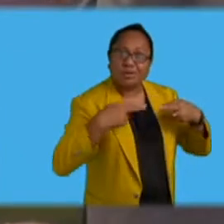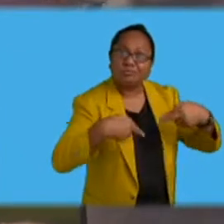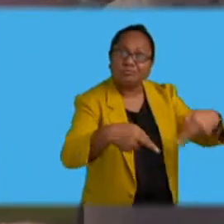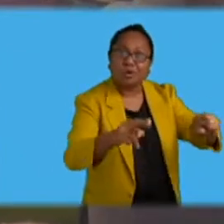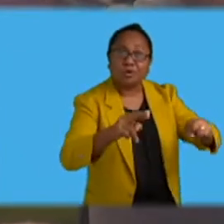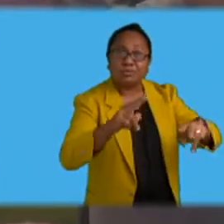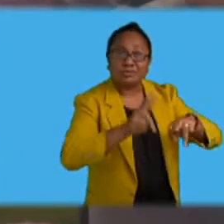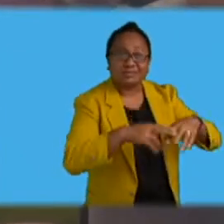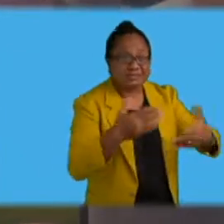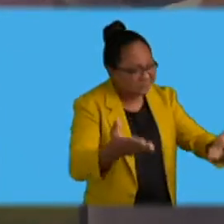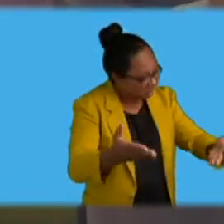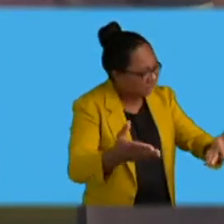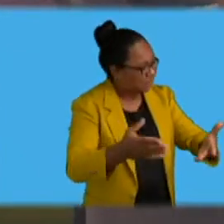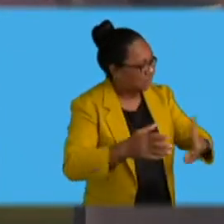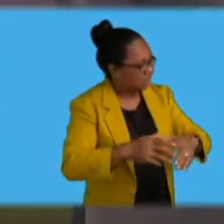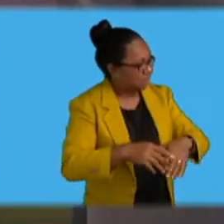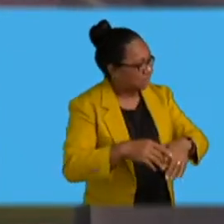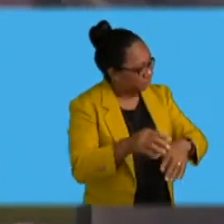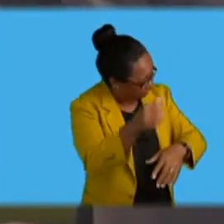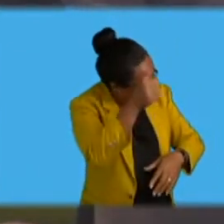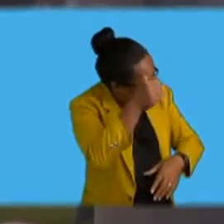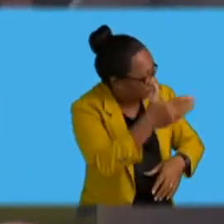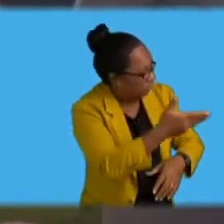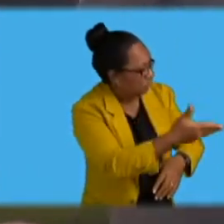common sense, Madam Speaker.